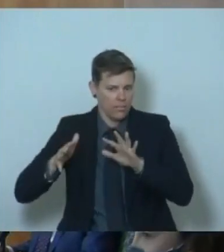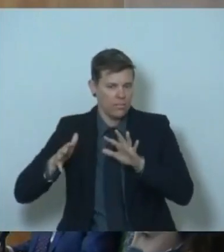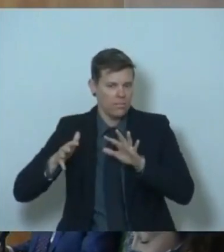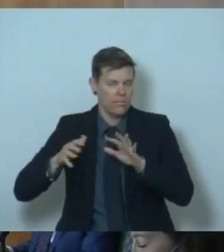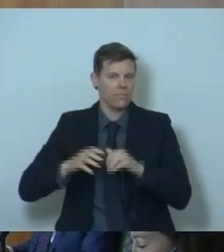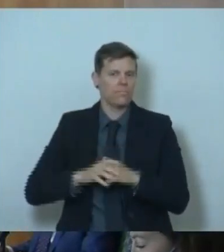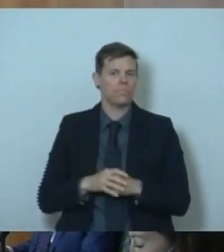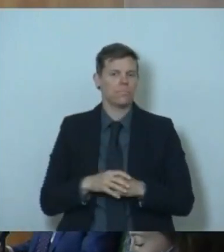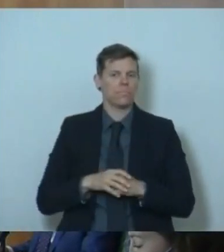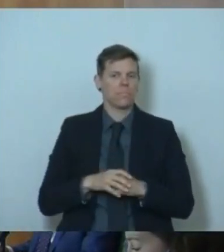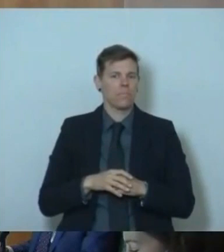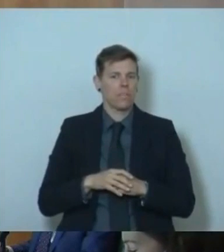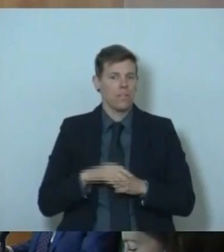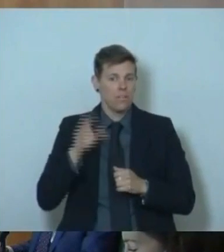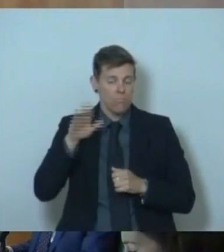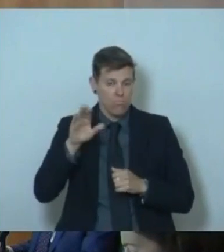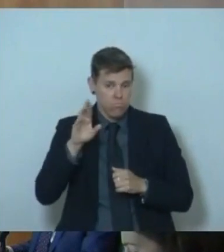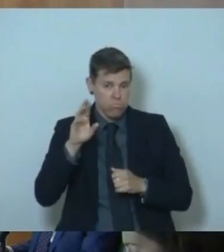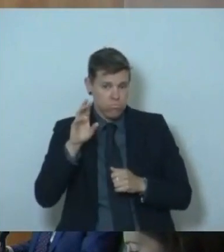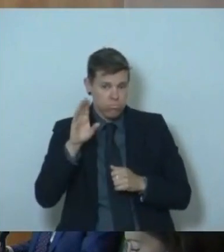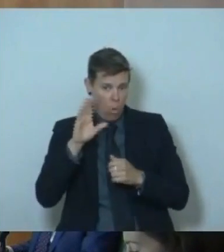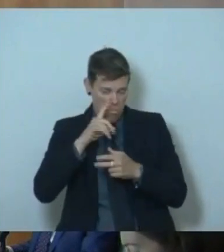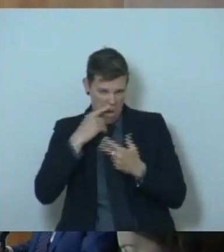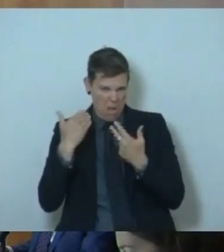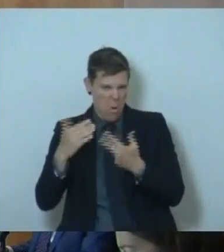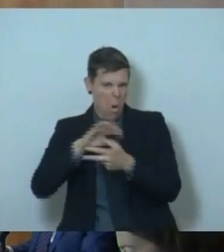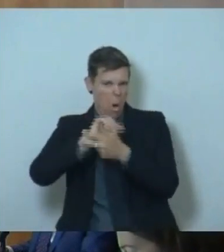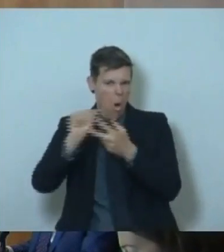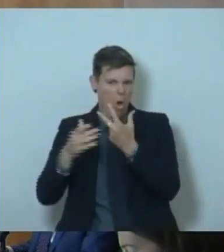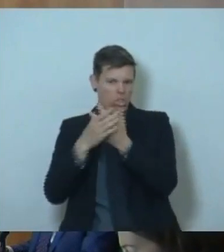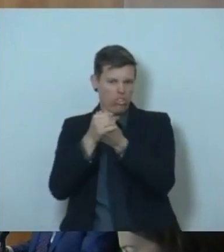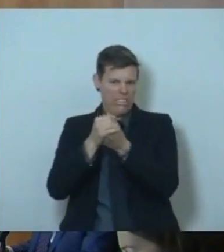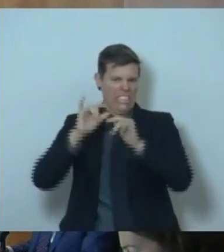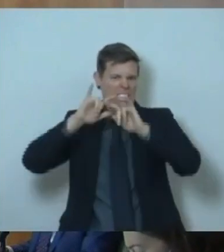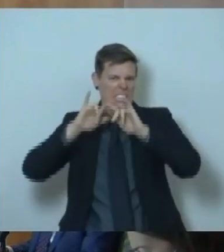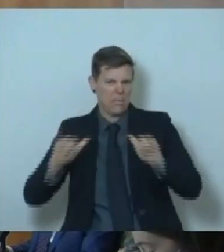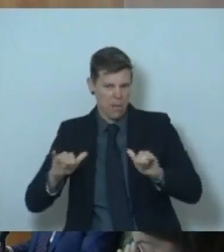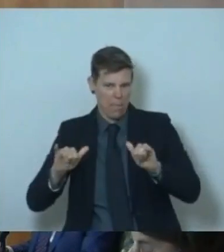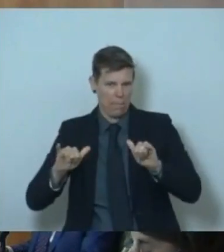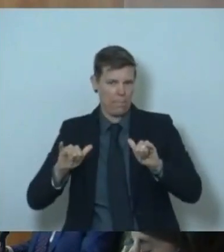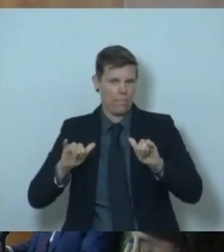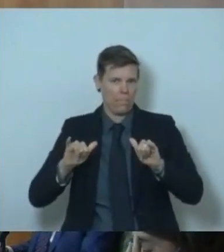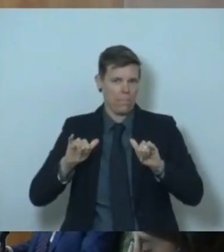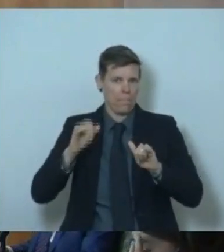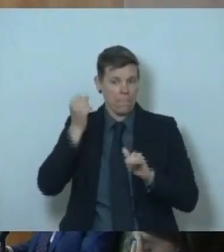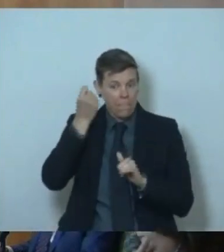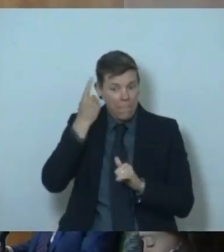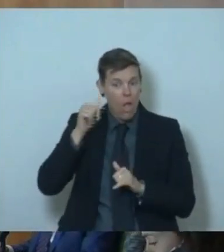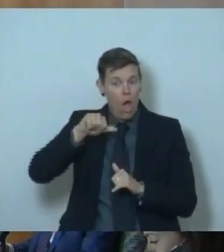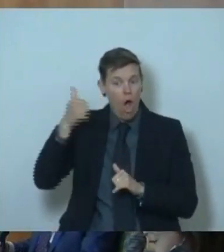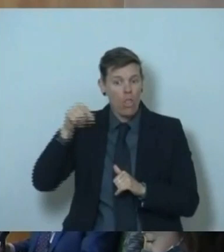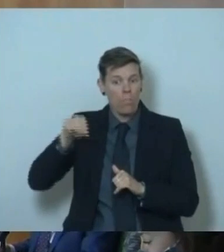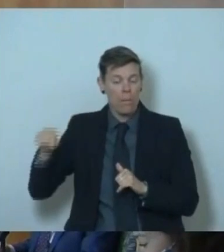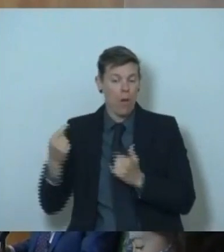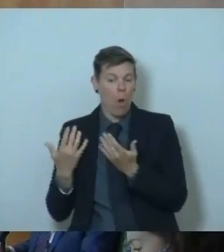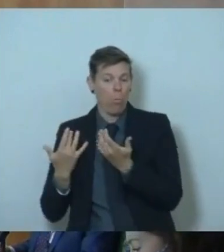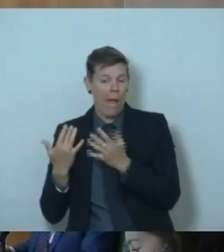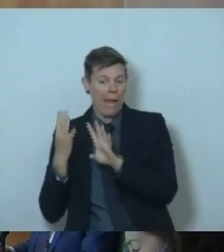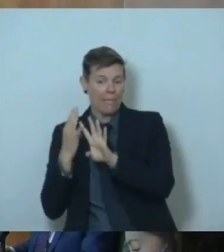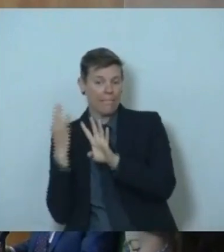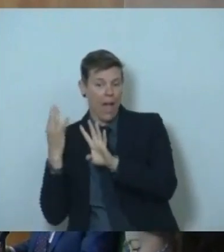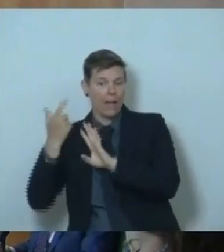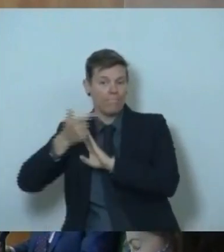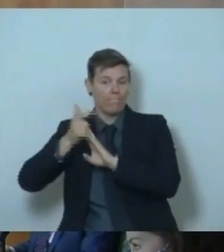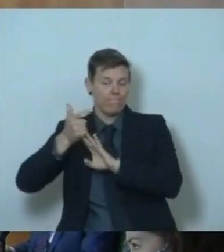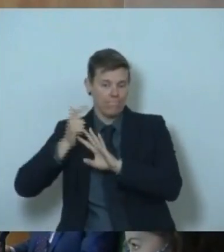Brandon, if you can do all 3, but keep in mind we have other folks on who also would like to ask questions. And the governor forgets. Gotcha. Okay. So the first one